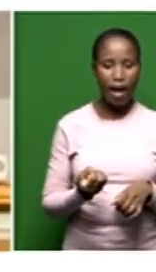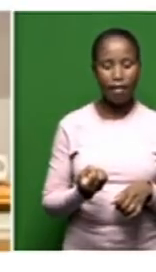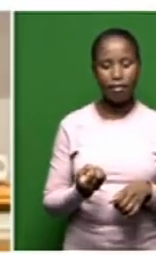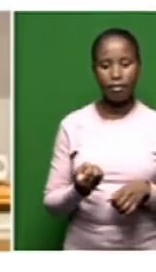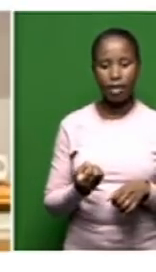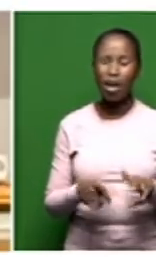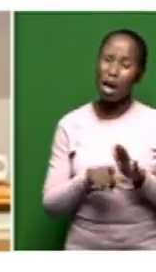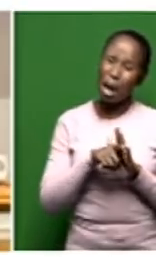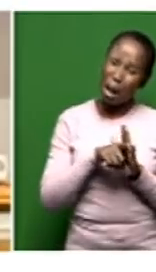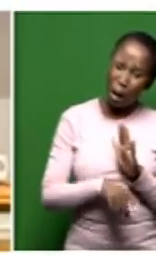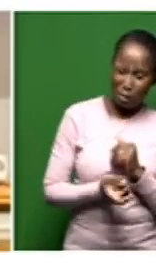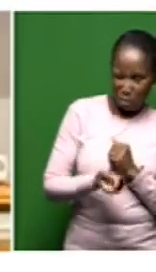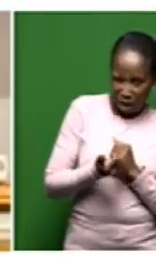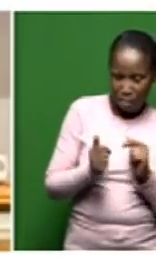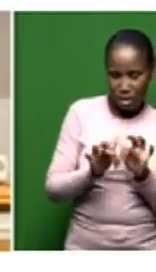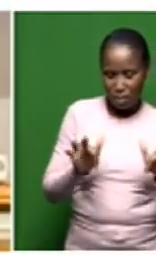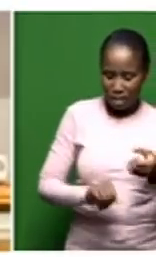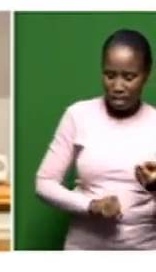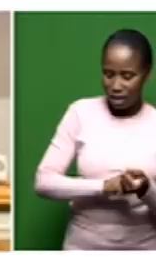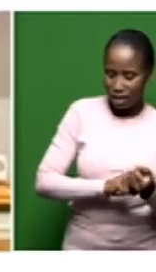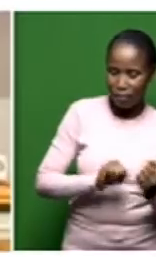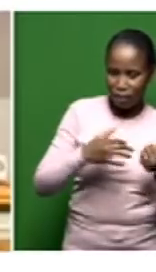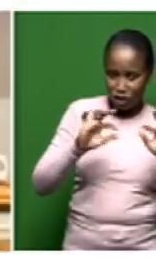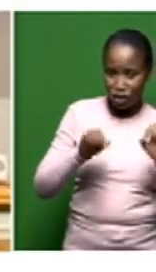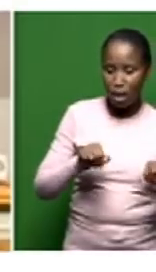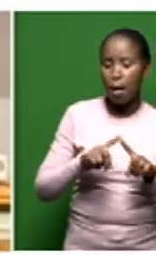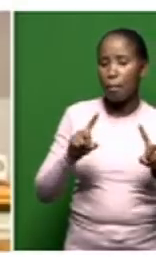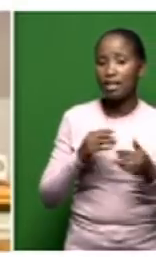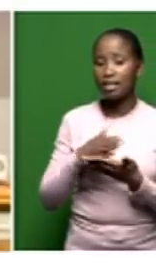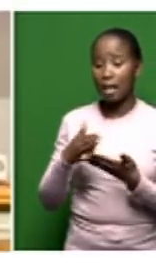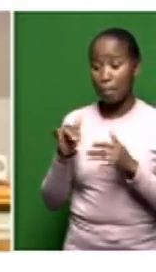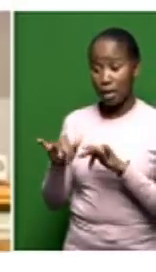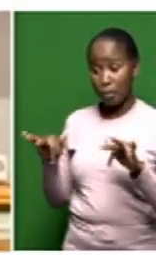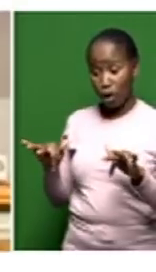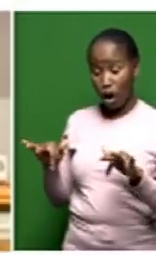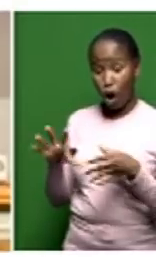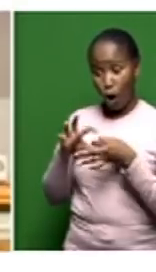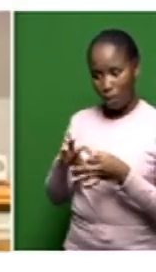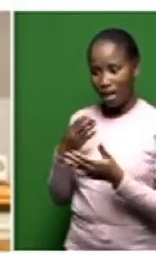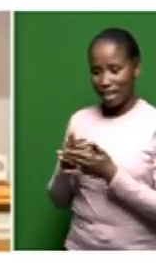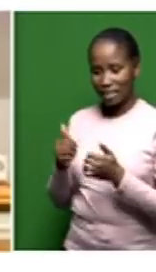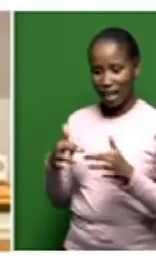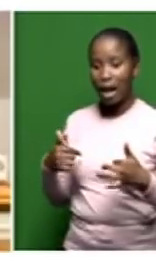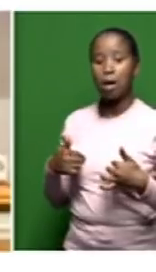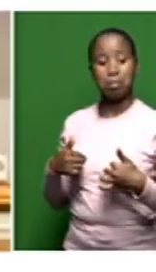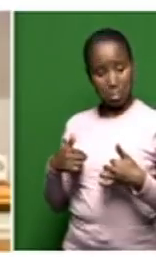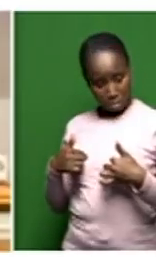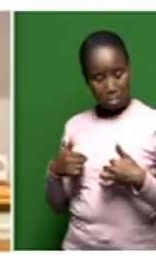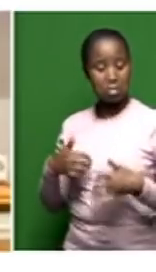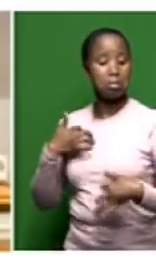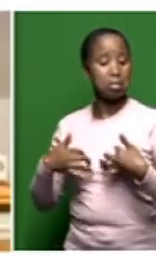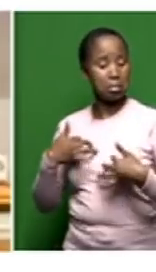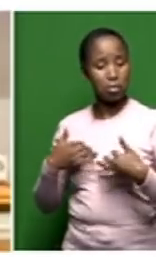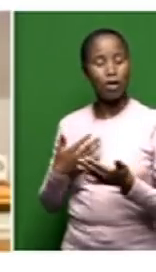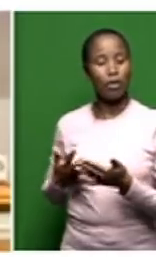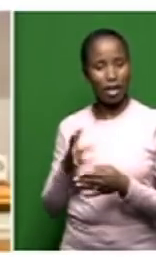low turnout, I think even those who stayed at home will be energized by what has happened.